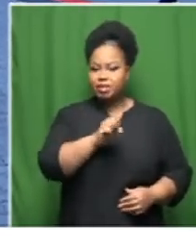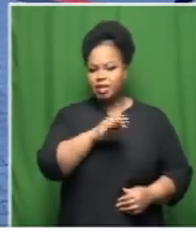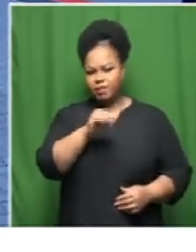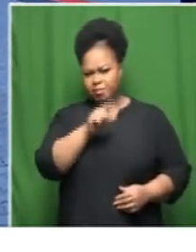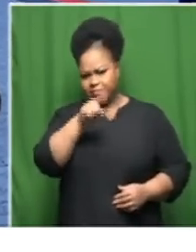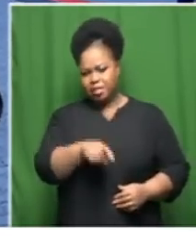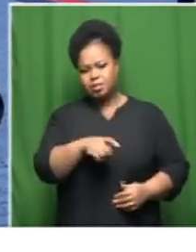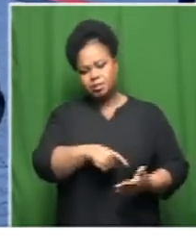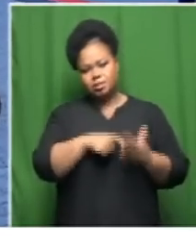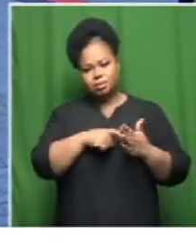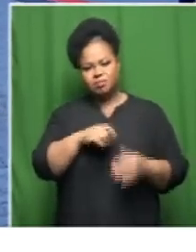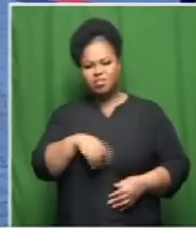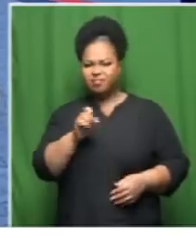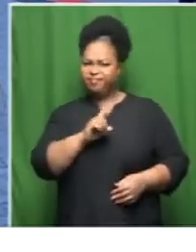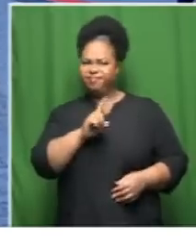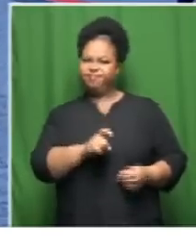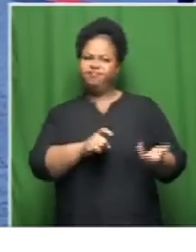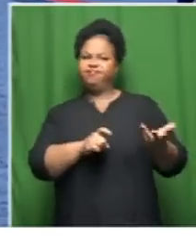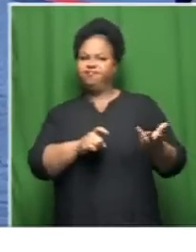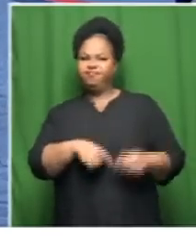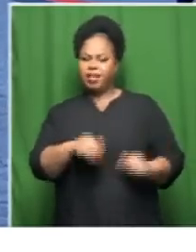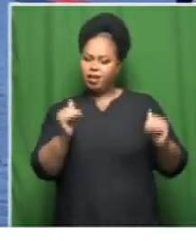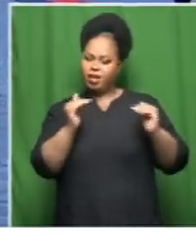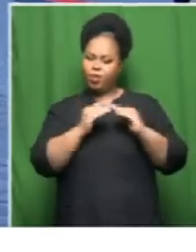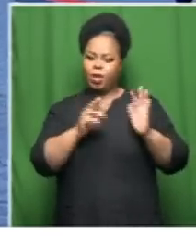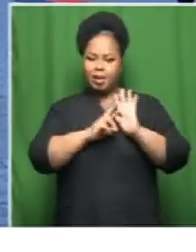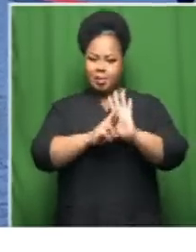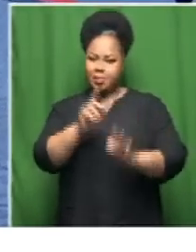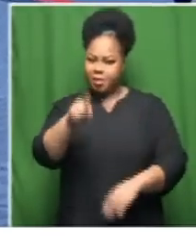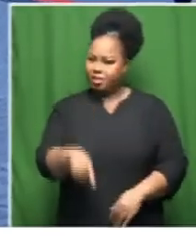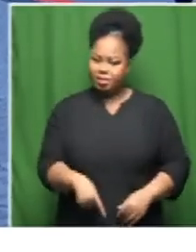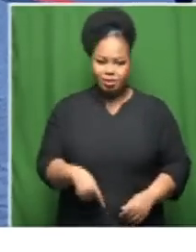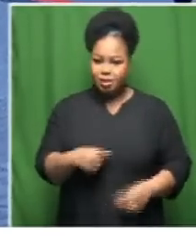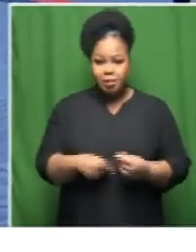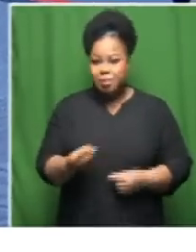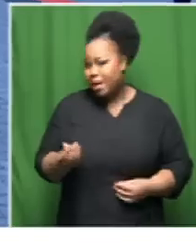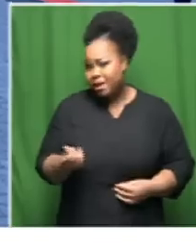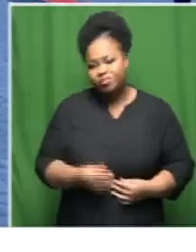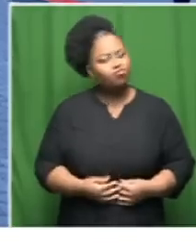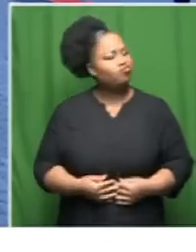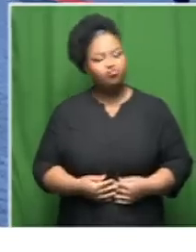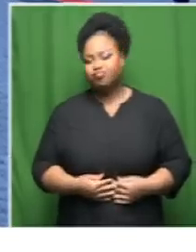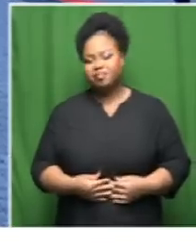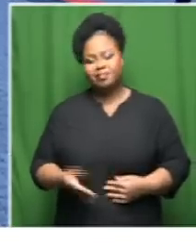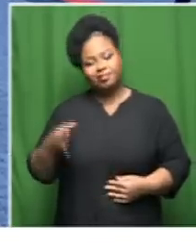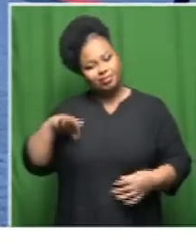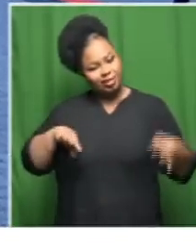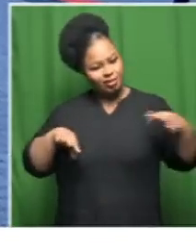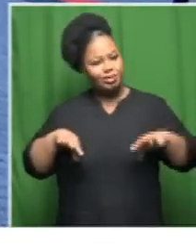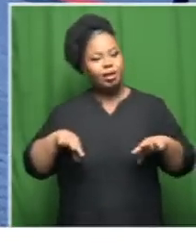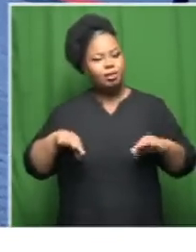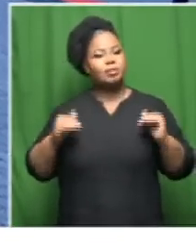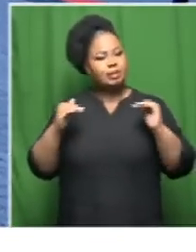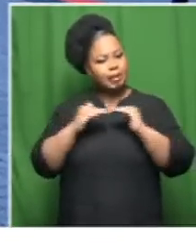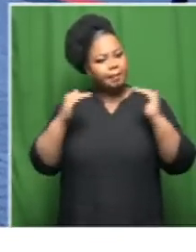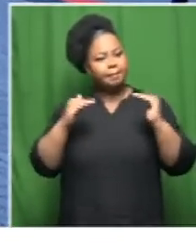their offices, and they asked them and said, look, we need equal representation. It's not even about the money. It's about equal pay for equal work rendered.